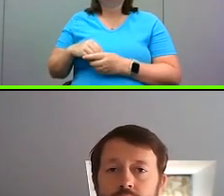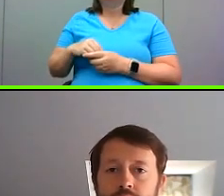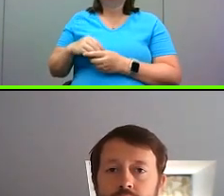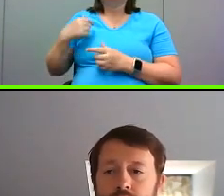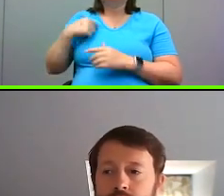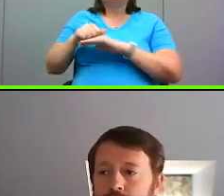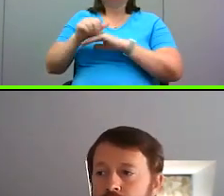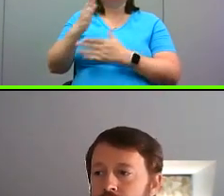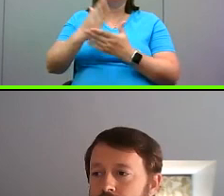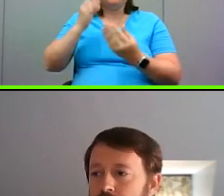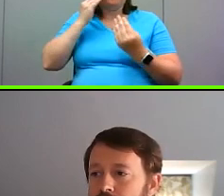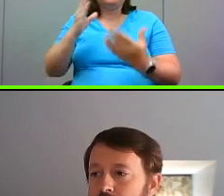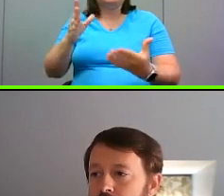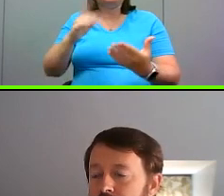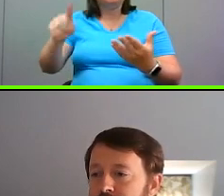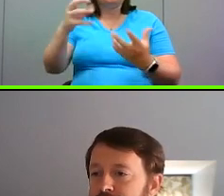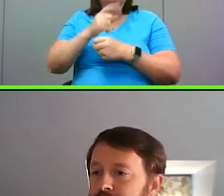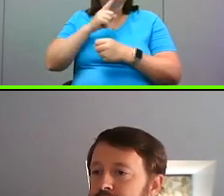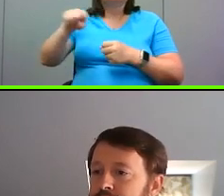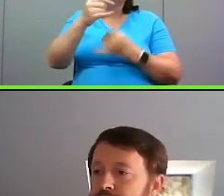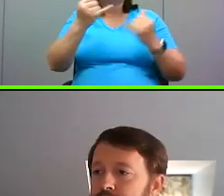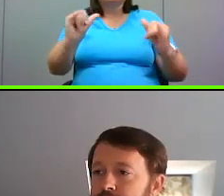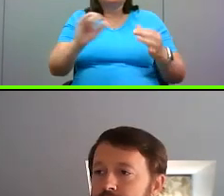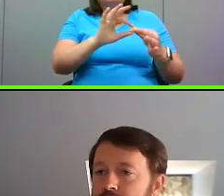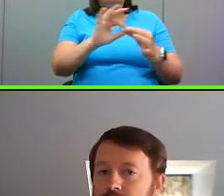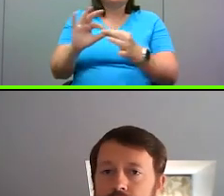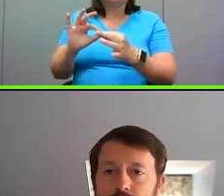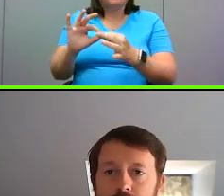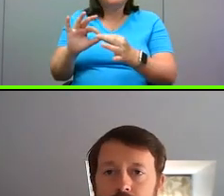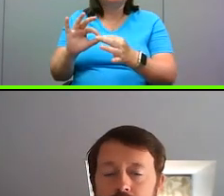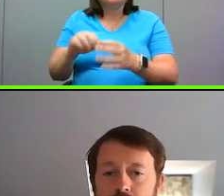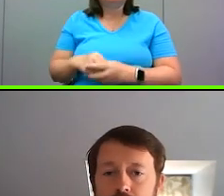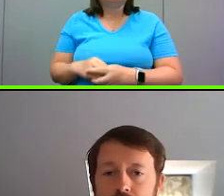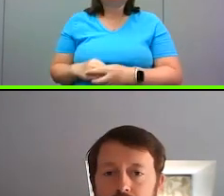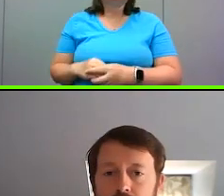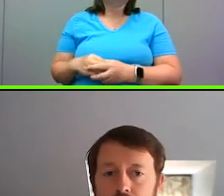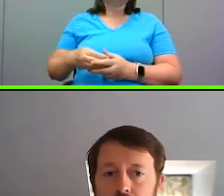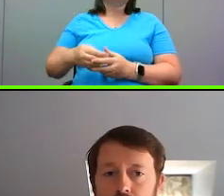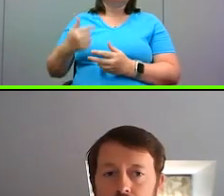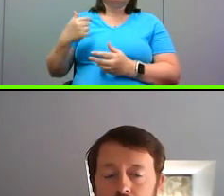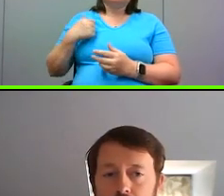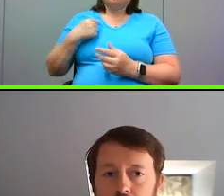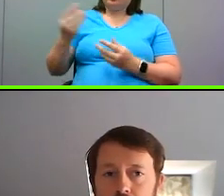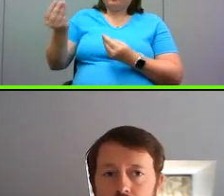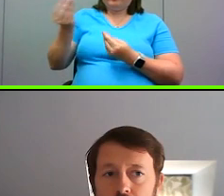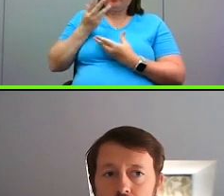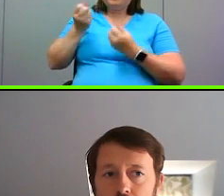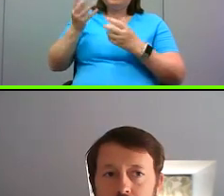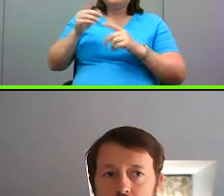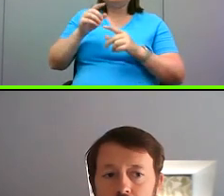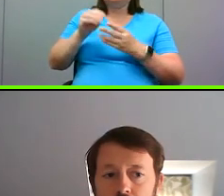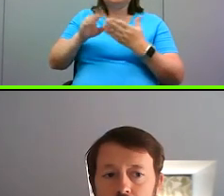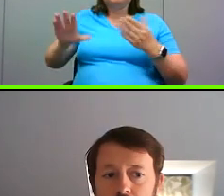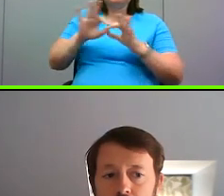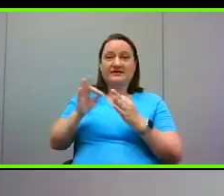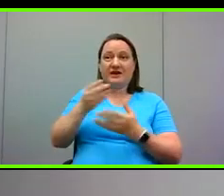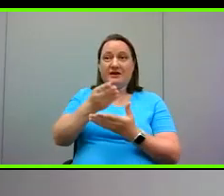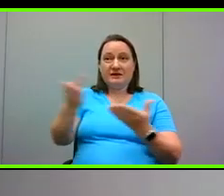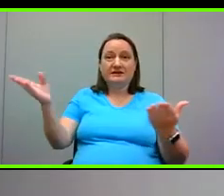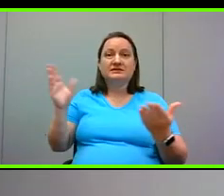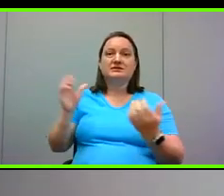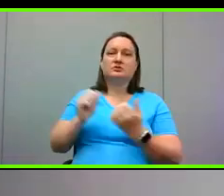kind of just keep them connected, gave them some homework. We have seen a good number of students and families that, just with this pandemic and other